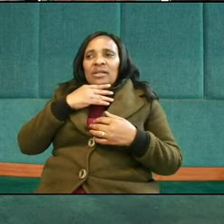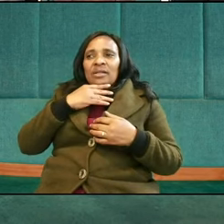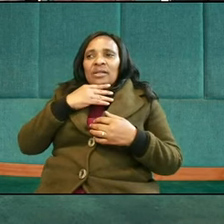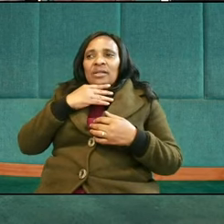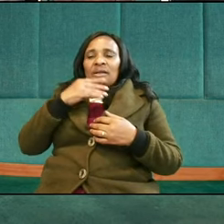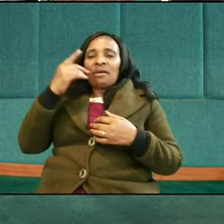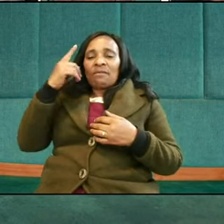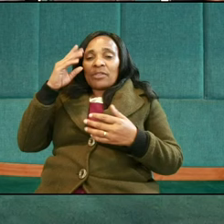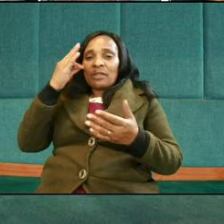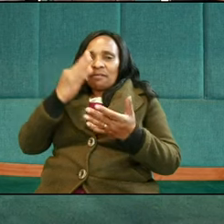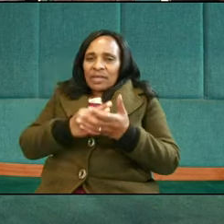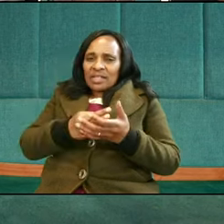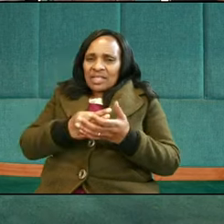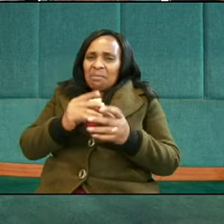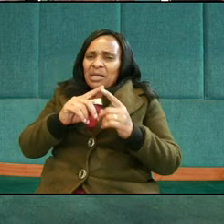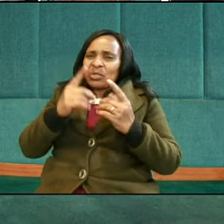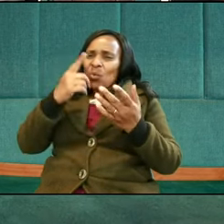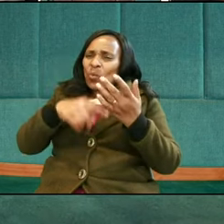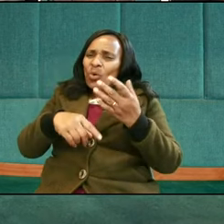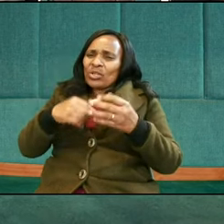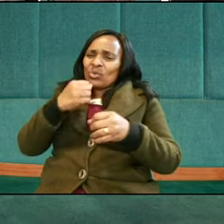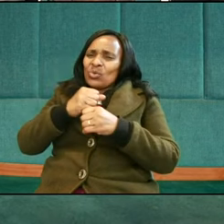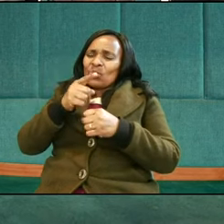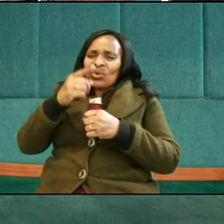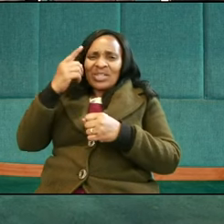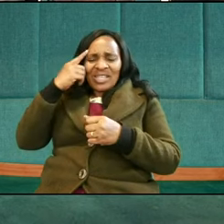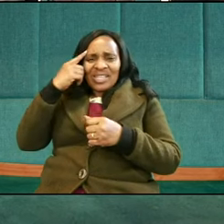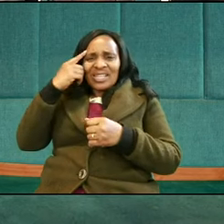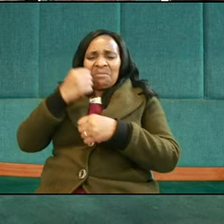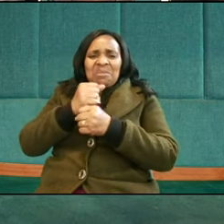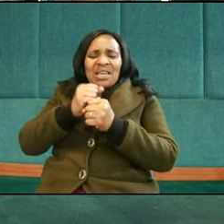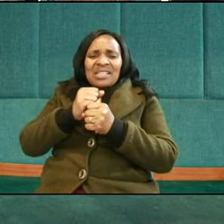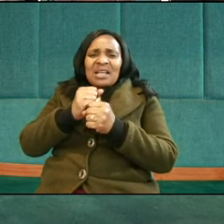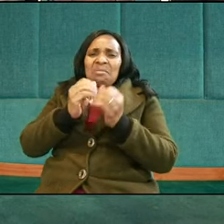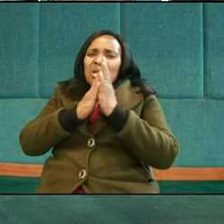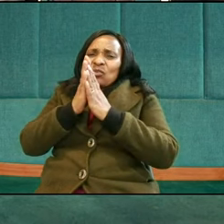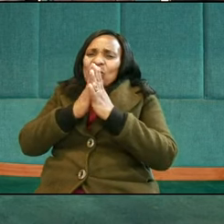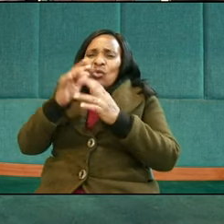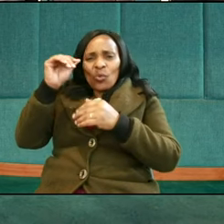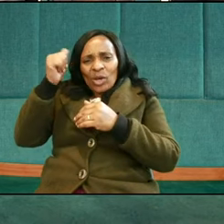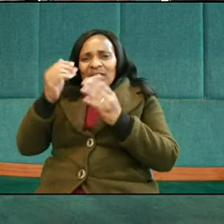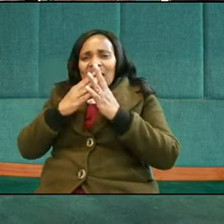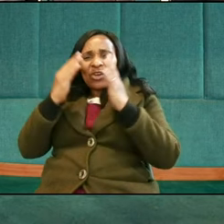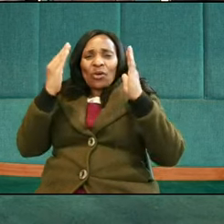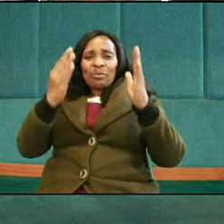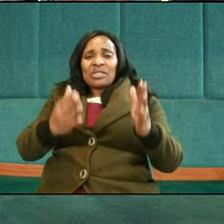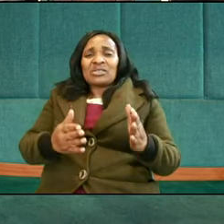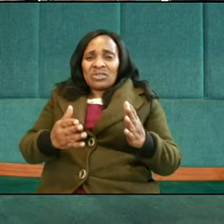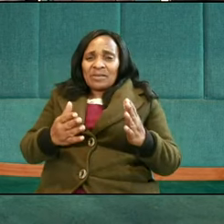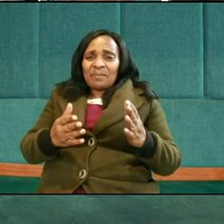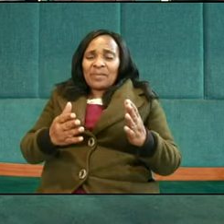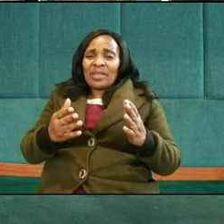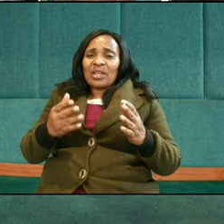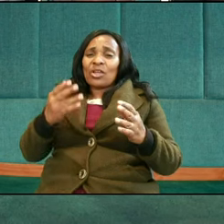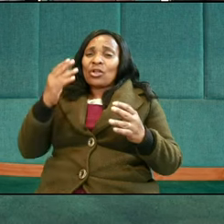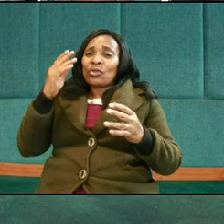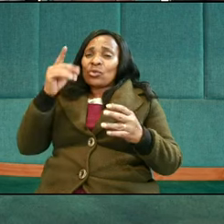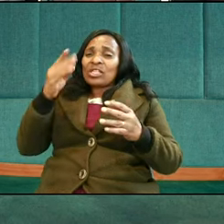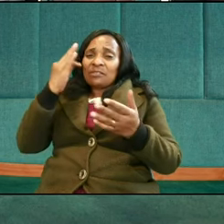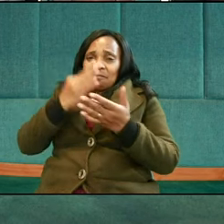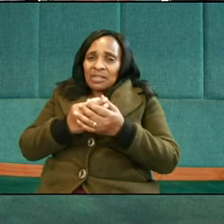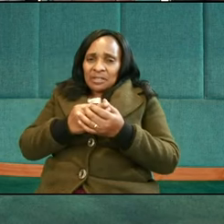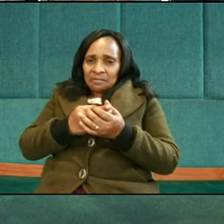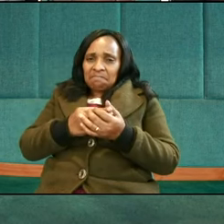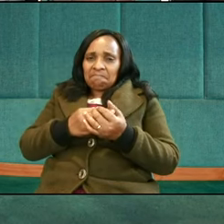Okay, what do you think makes them brave, passionate, wise, and committed to the cause of the faith?